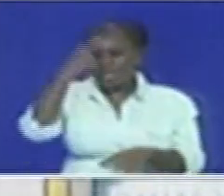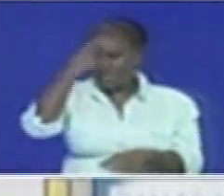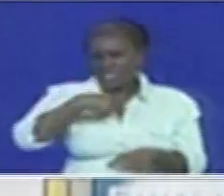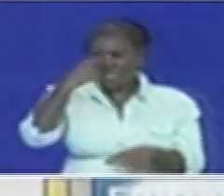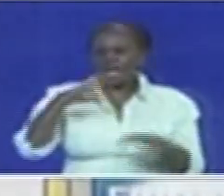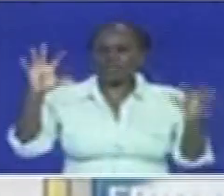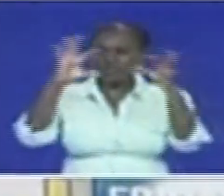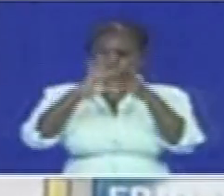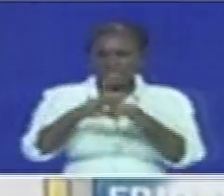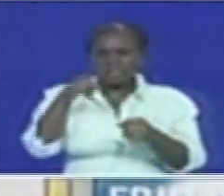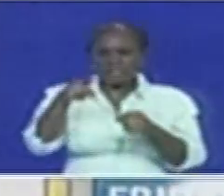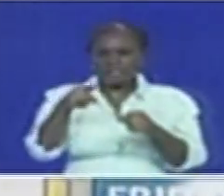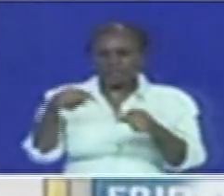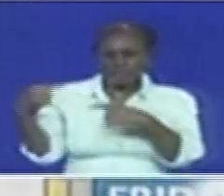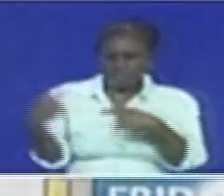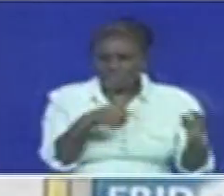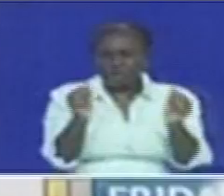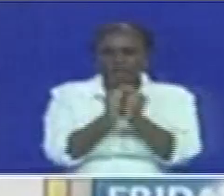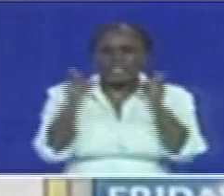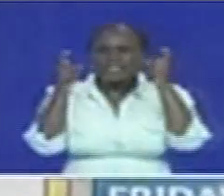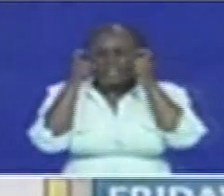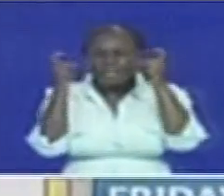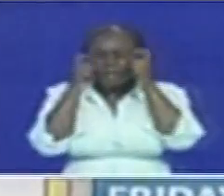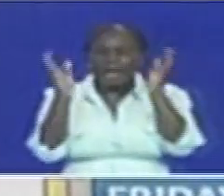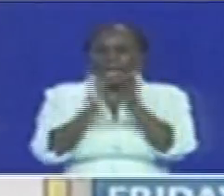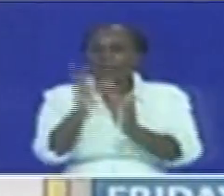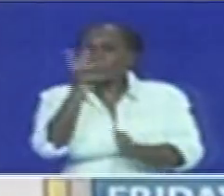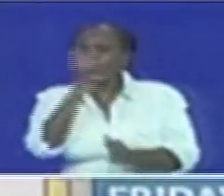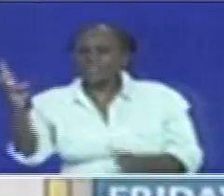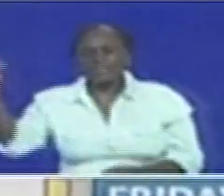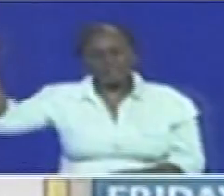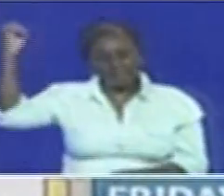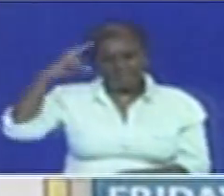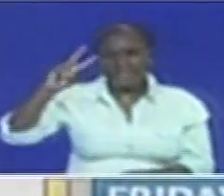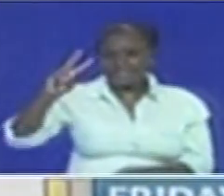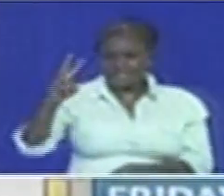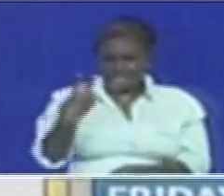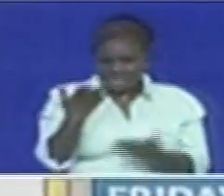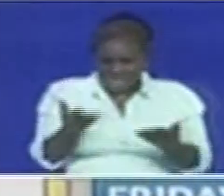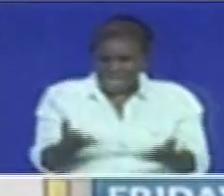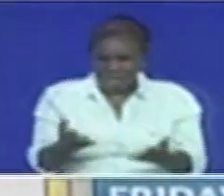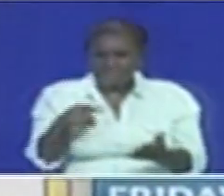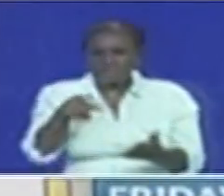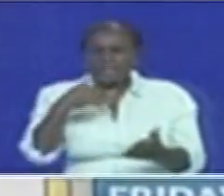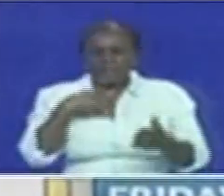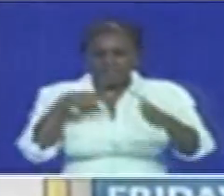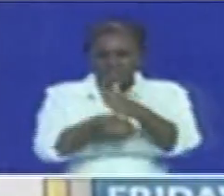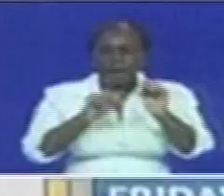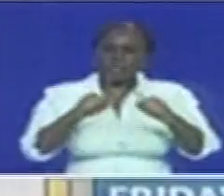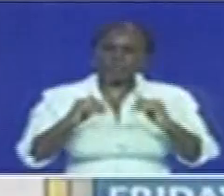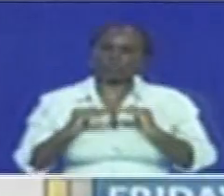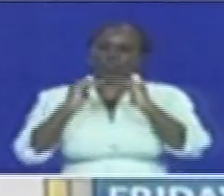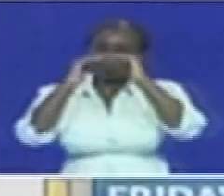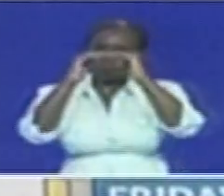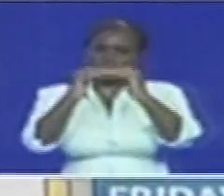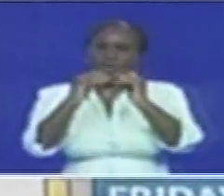will pave way for the clash between Tusker and Western Stima. Western Stima now second to Sofapaka on goal difference, could climb on top